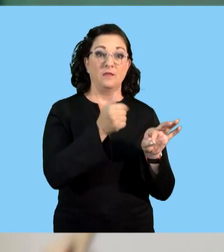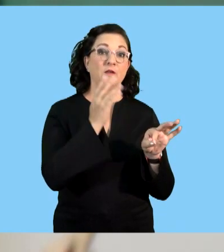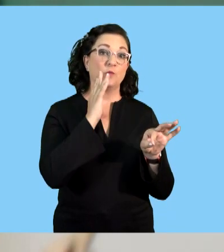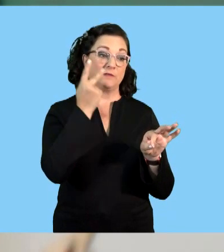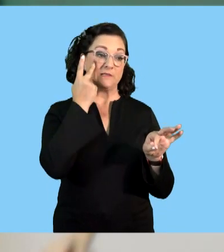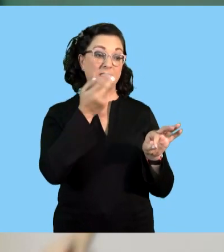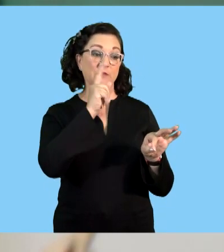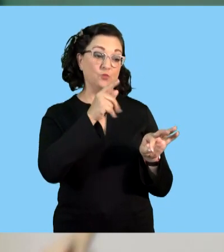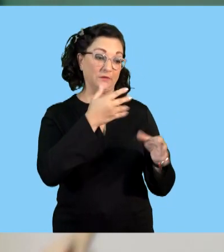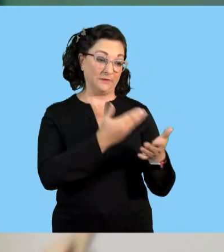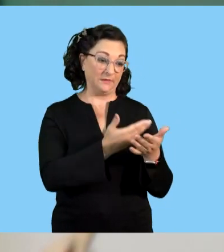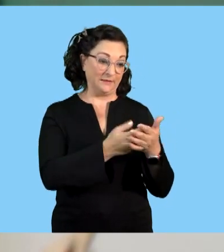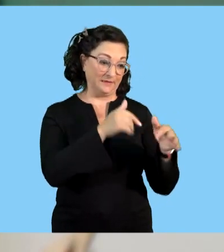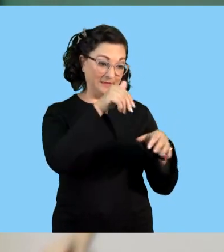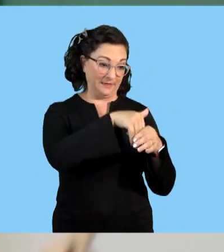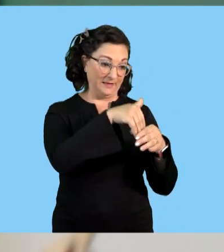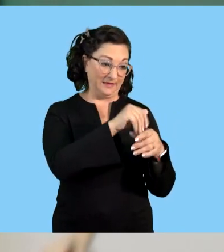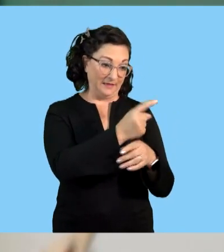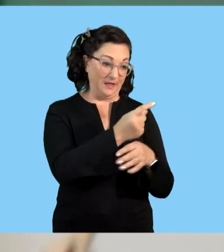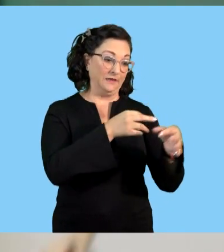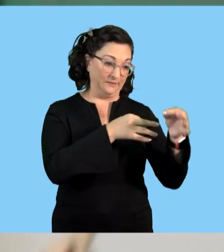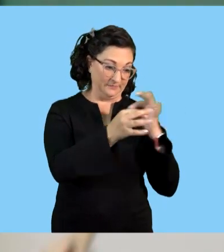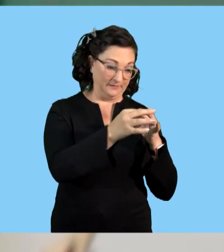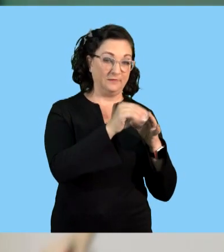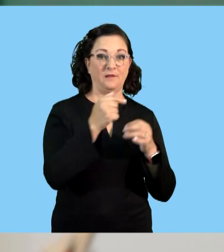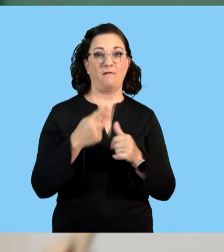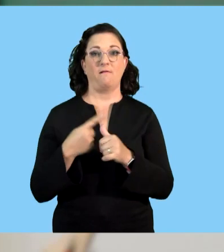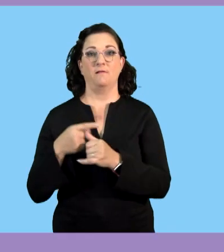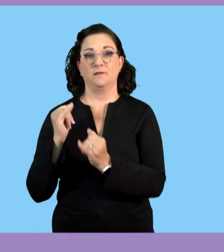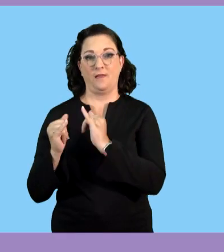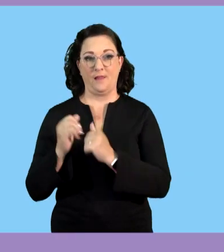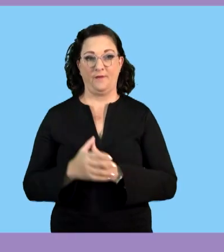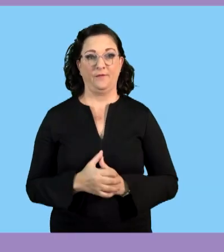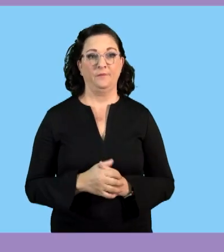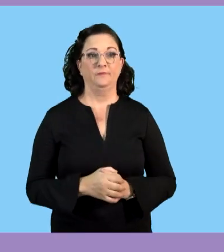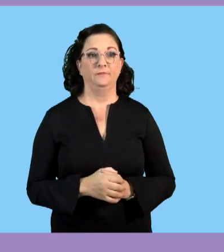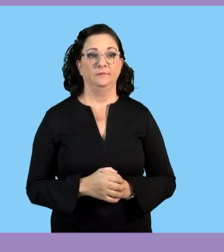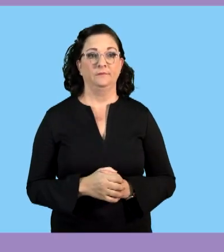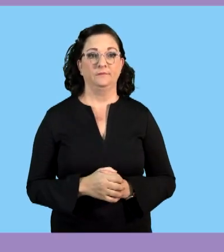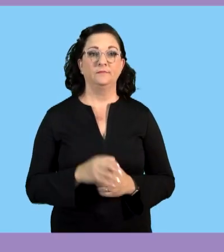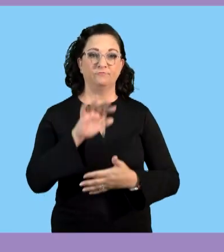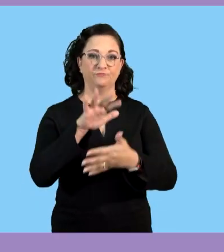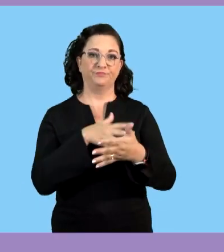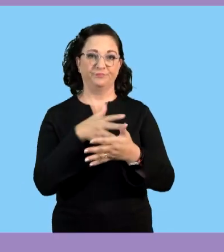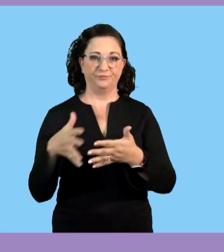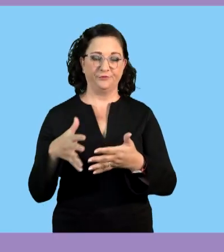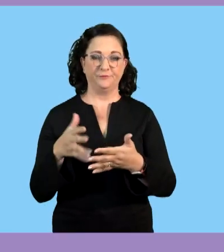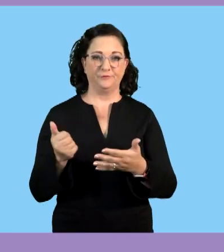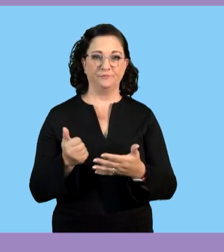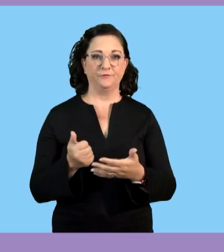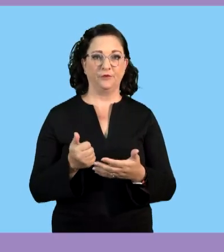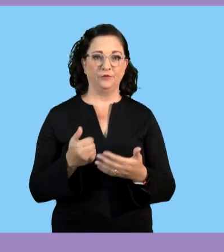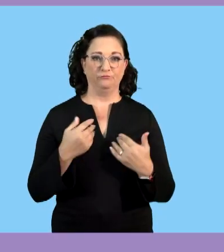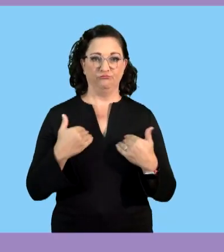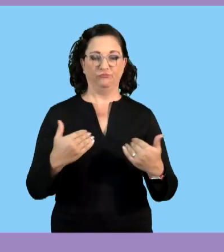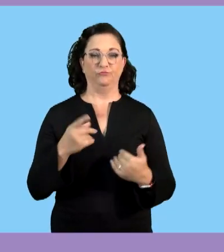is going to be substituted there in the place of x, and the answer is 11. So let's look at this table that we have formulated